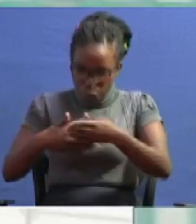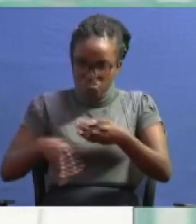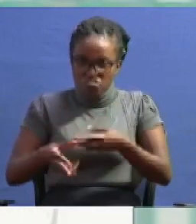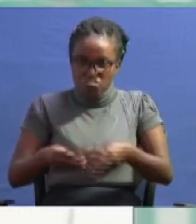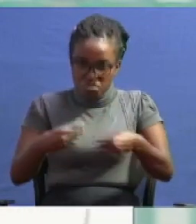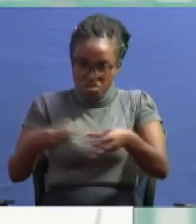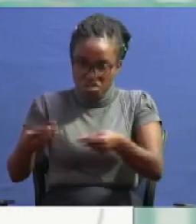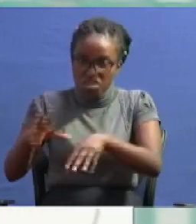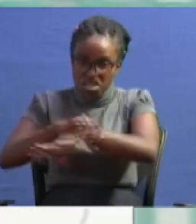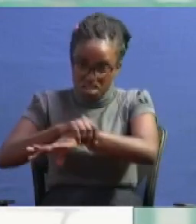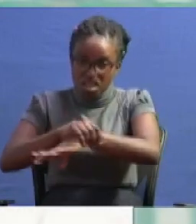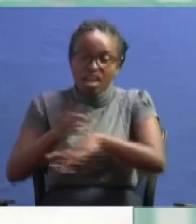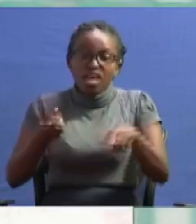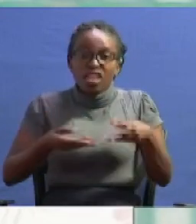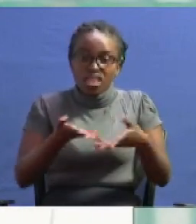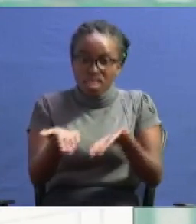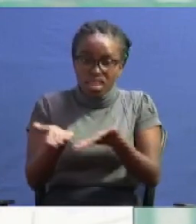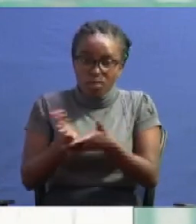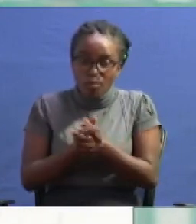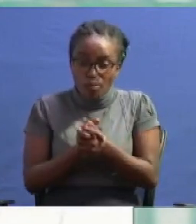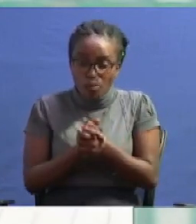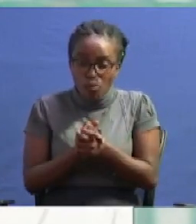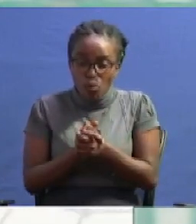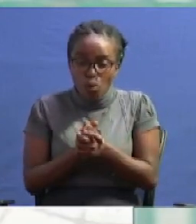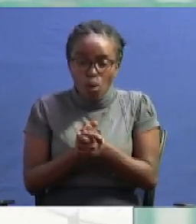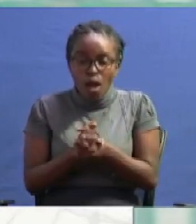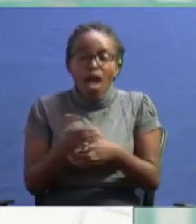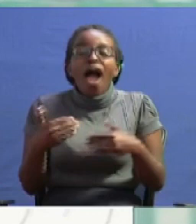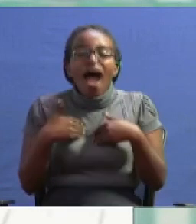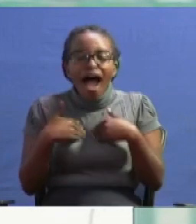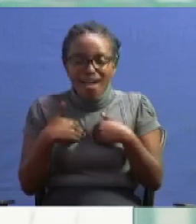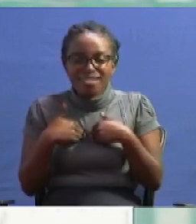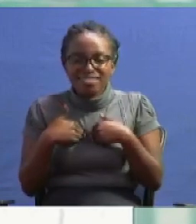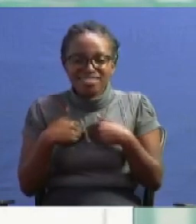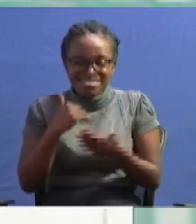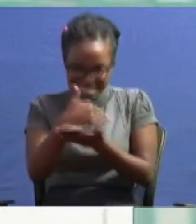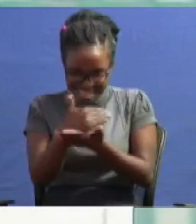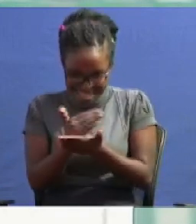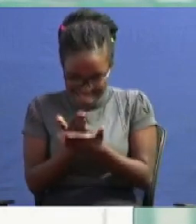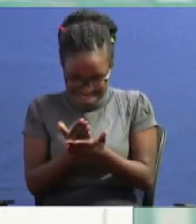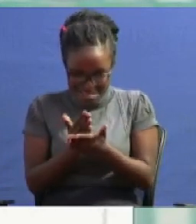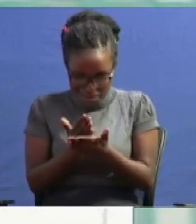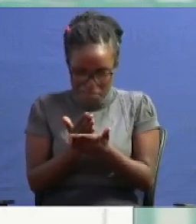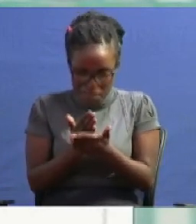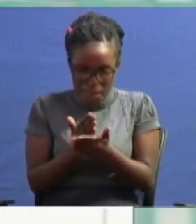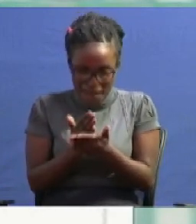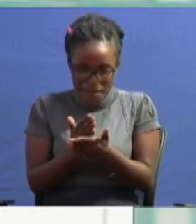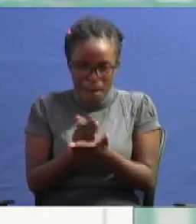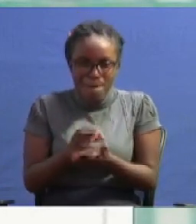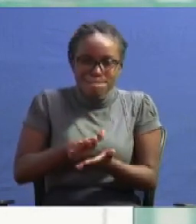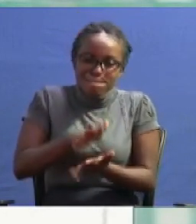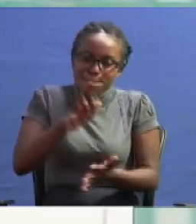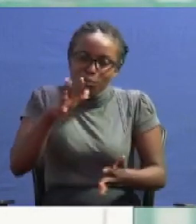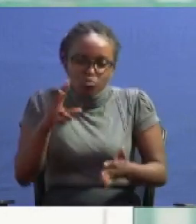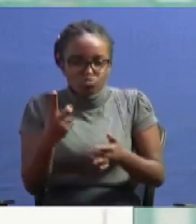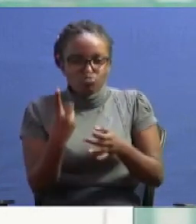sidelining, they have their son who ascended as number 2, who is no longer being treated as